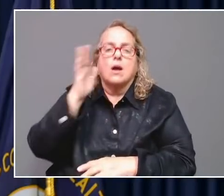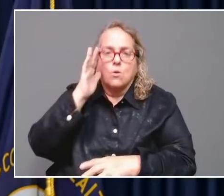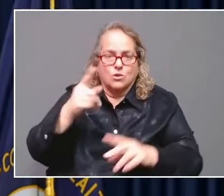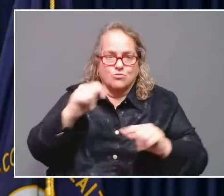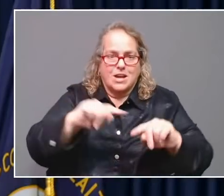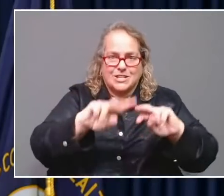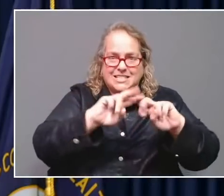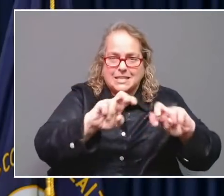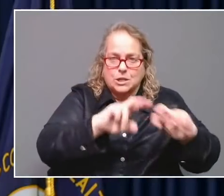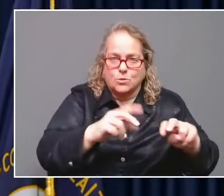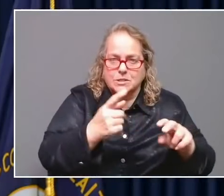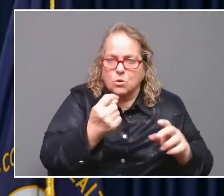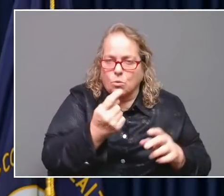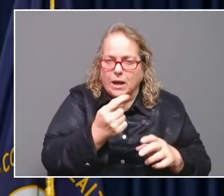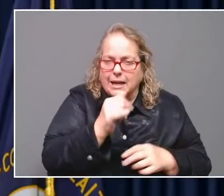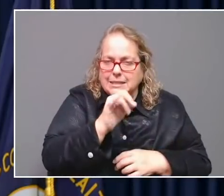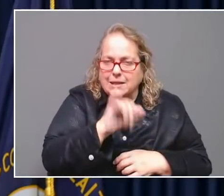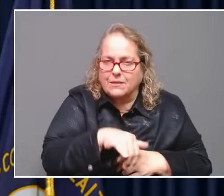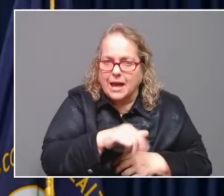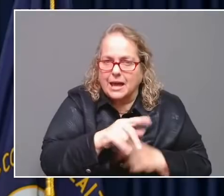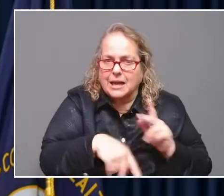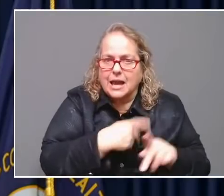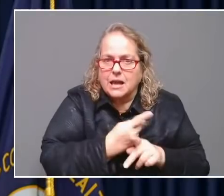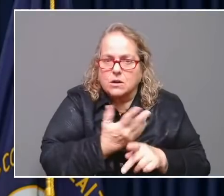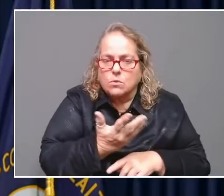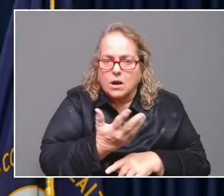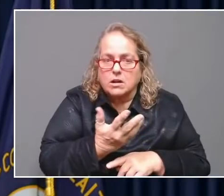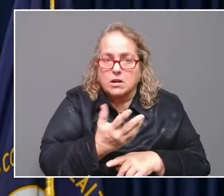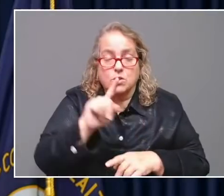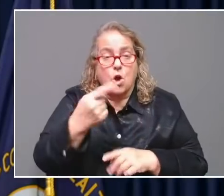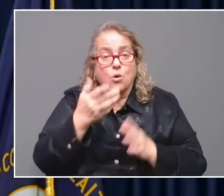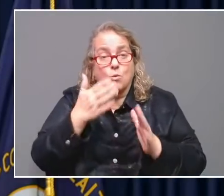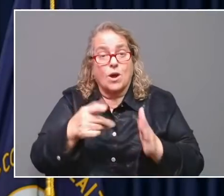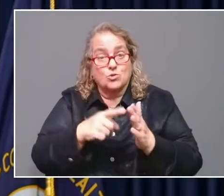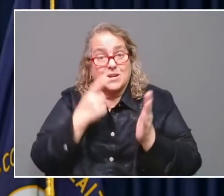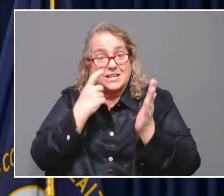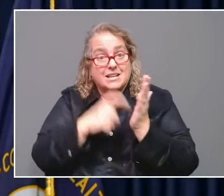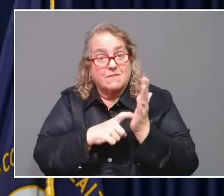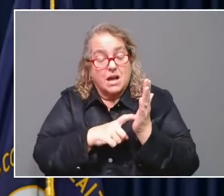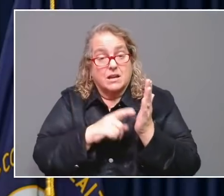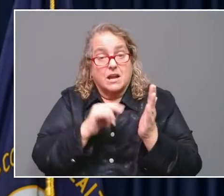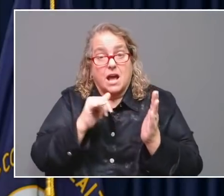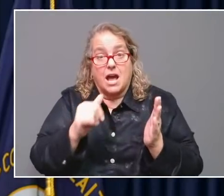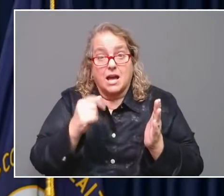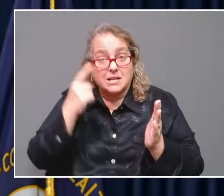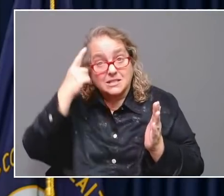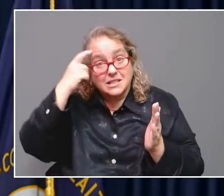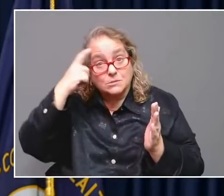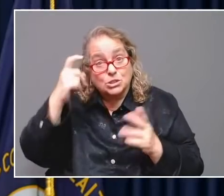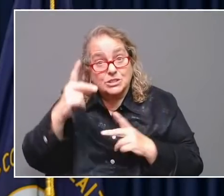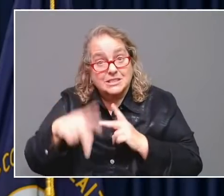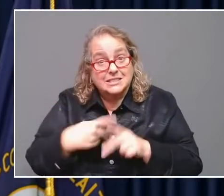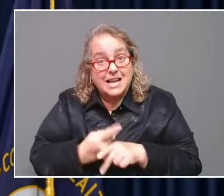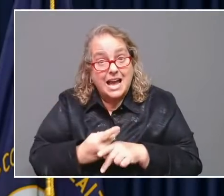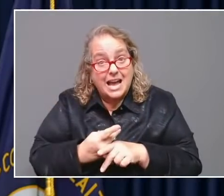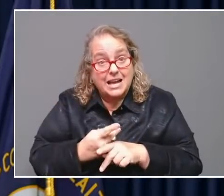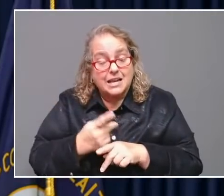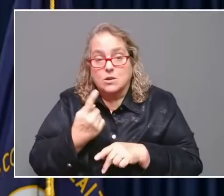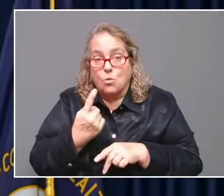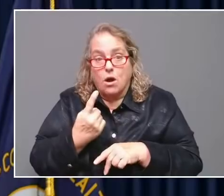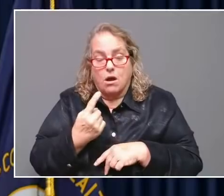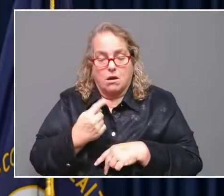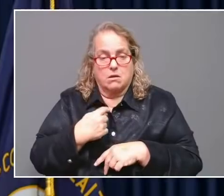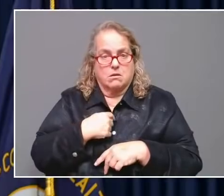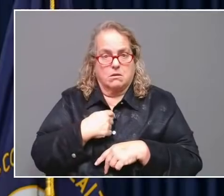before. But the only way to identify a suspicious case, one that might tell you if